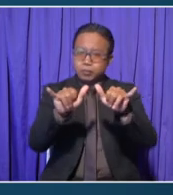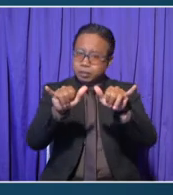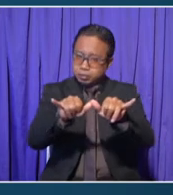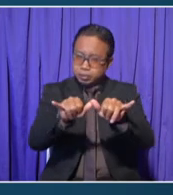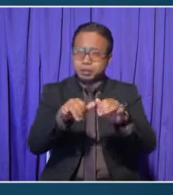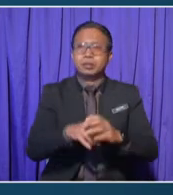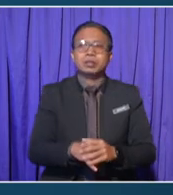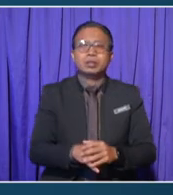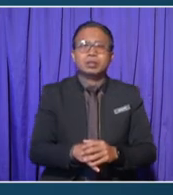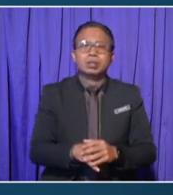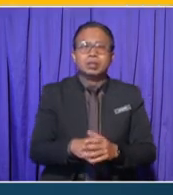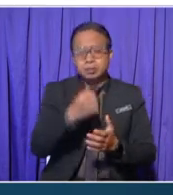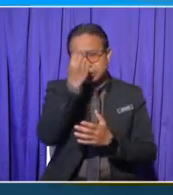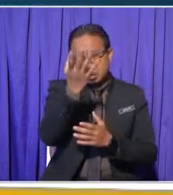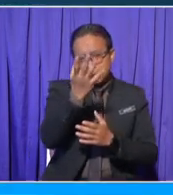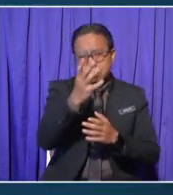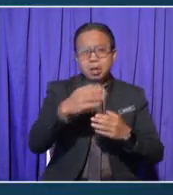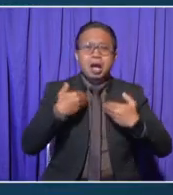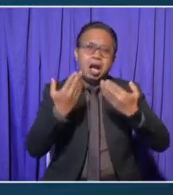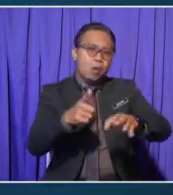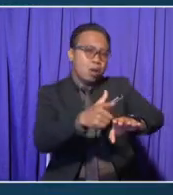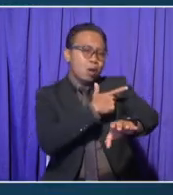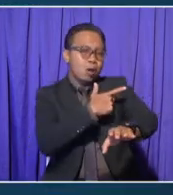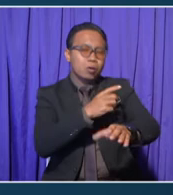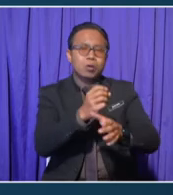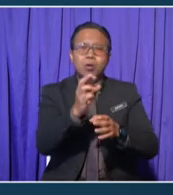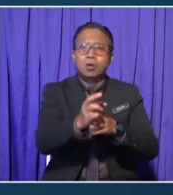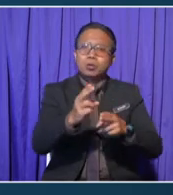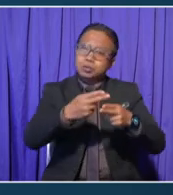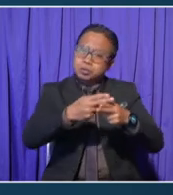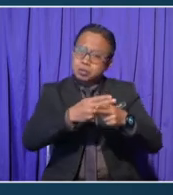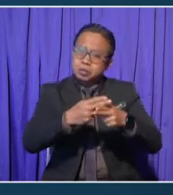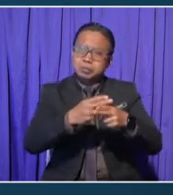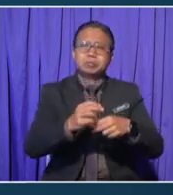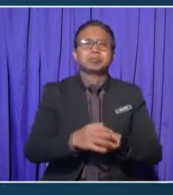tells us how long or short something is.